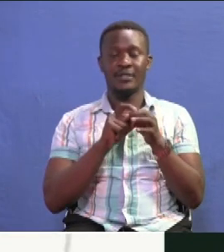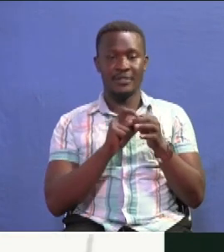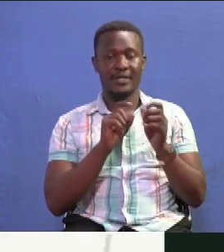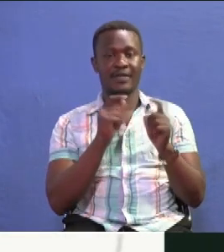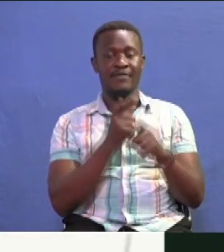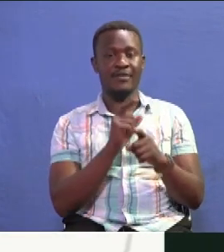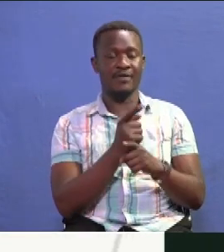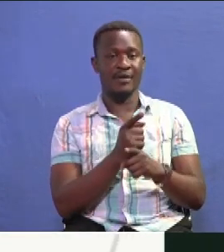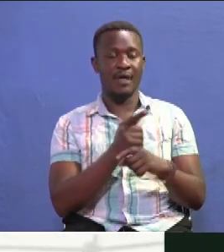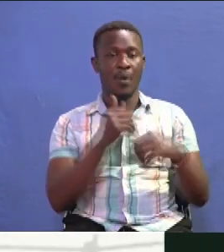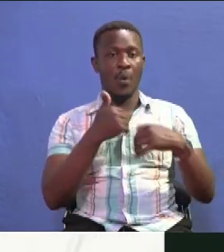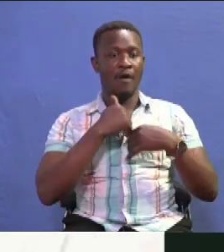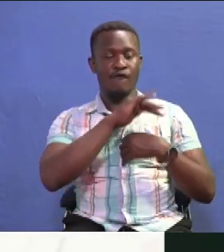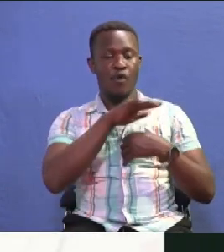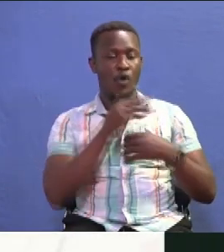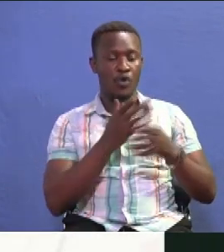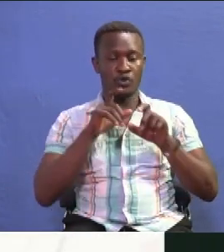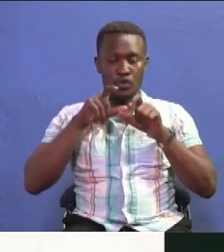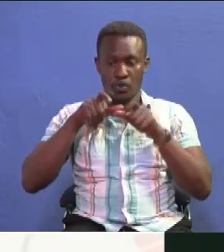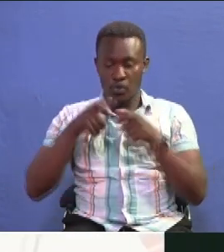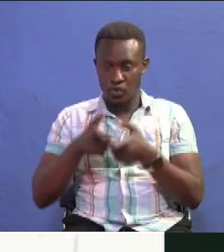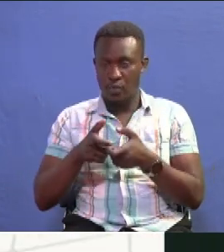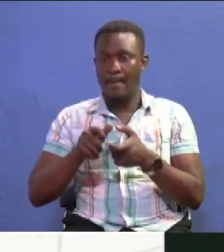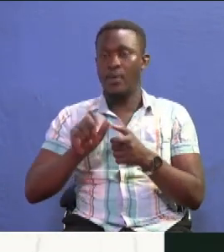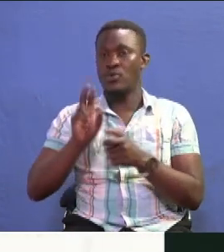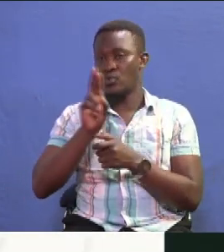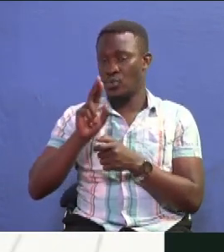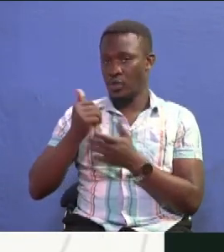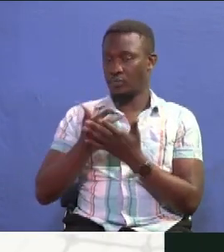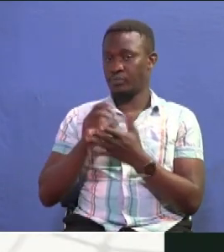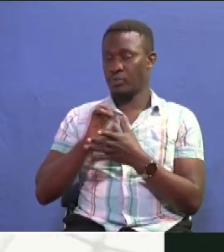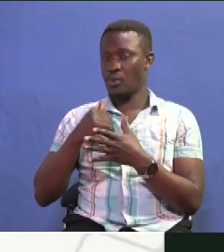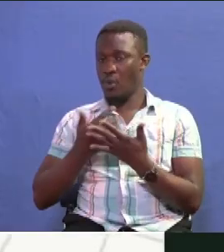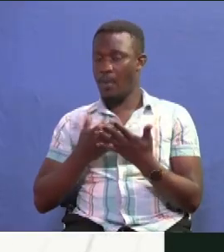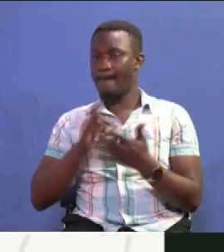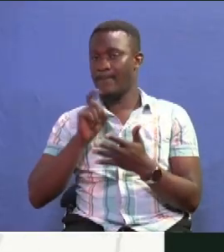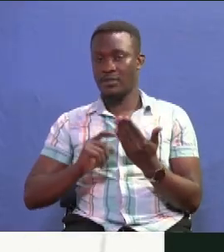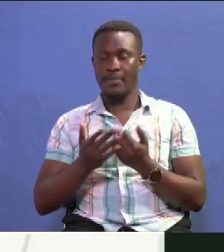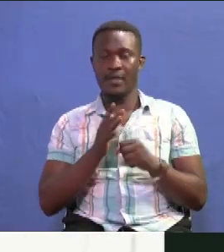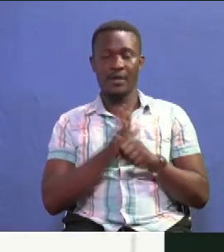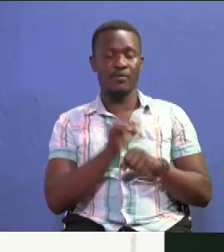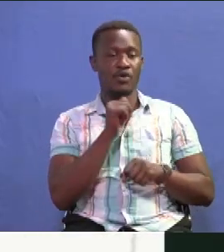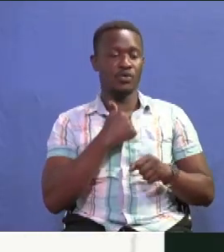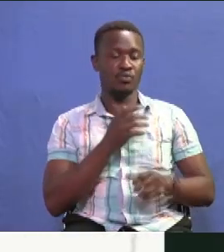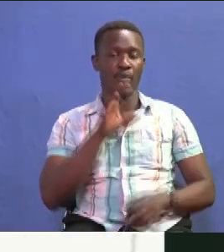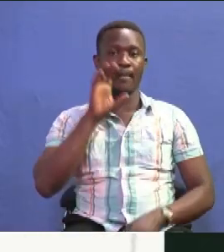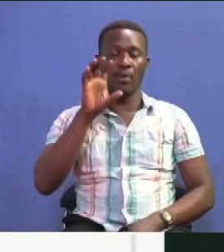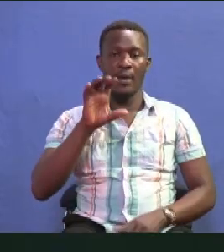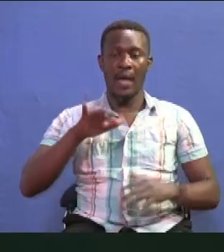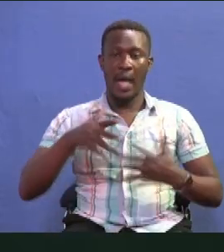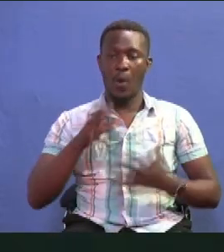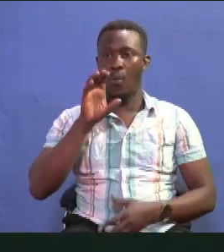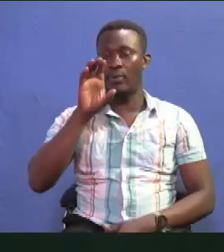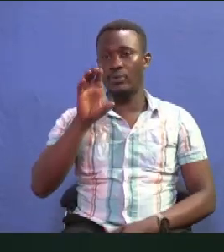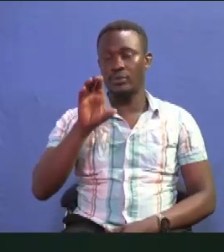differently. We have all kinds of social media that we can use, but we must be very careful what we post, how we